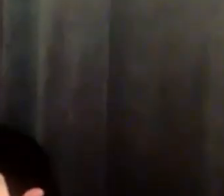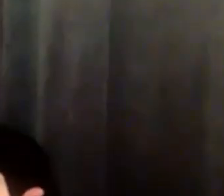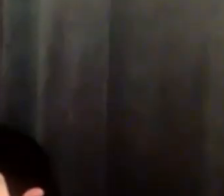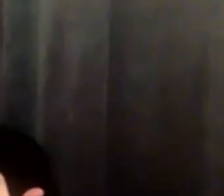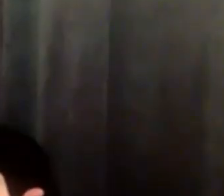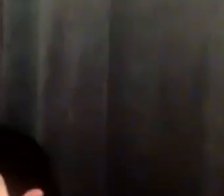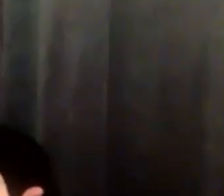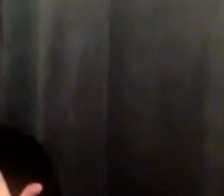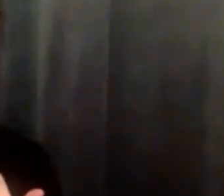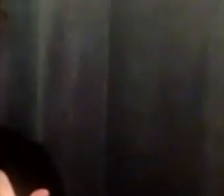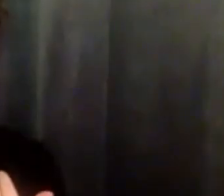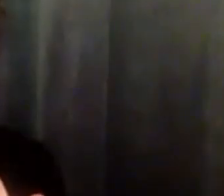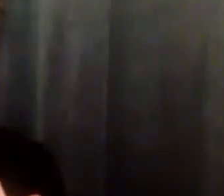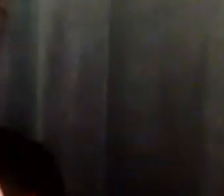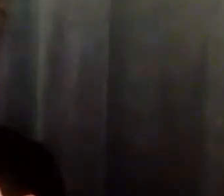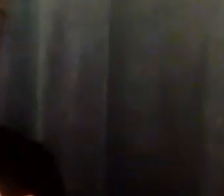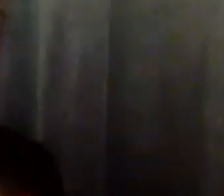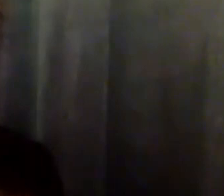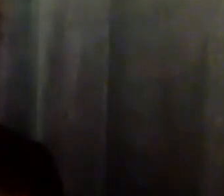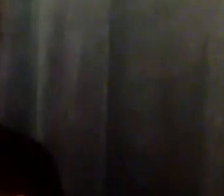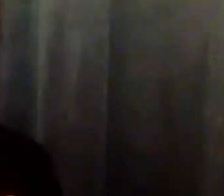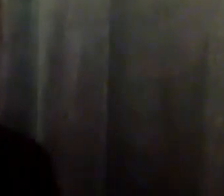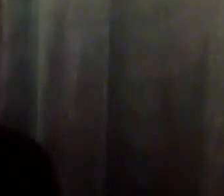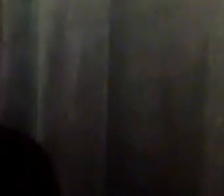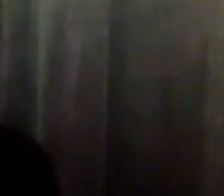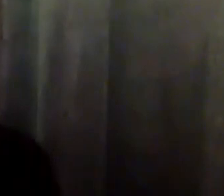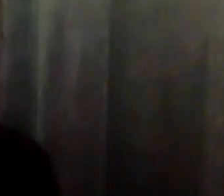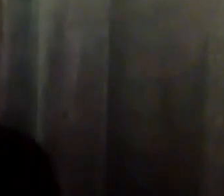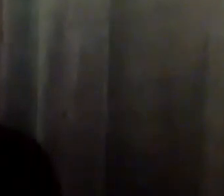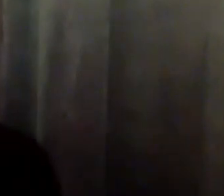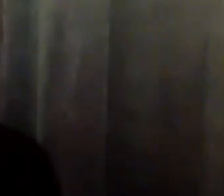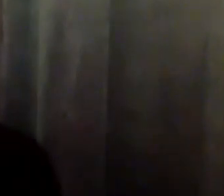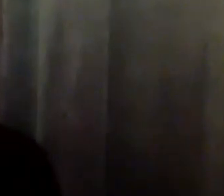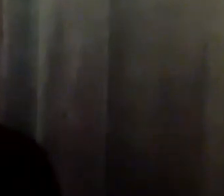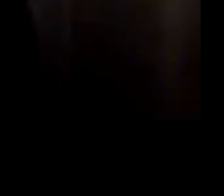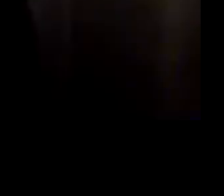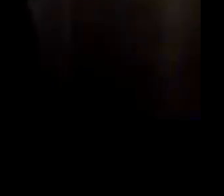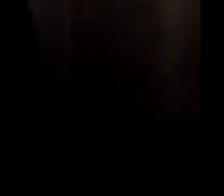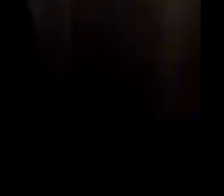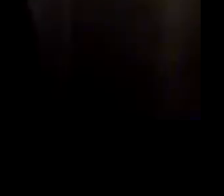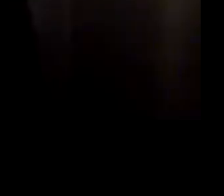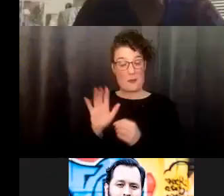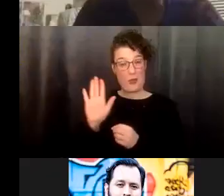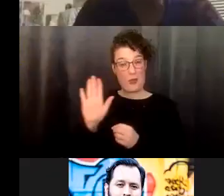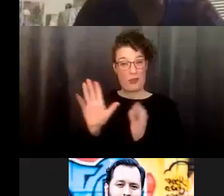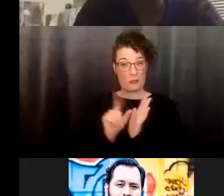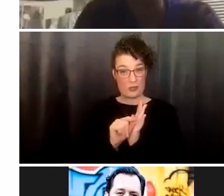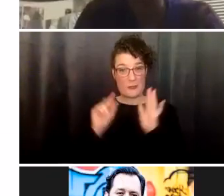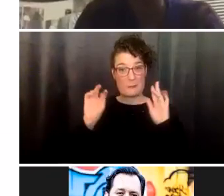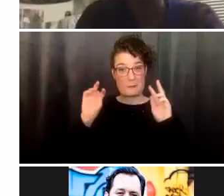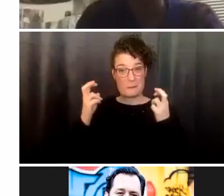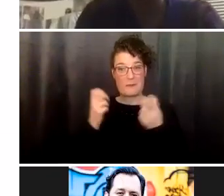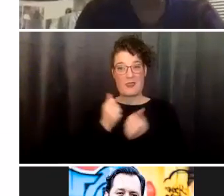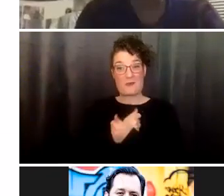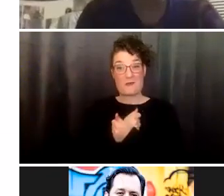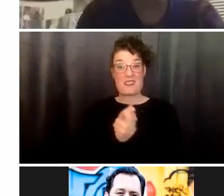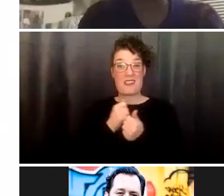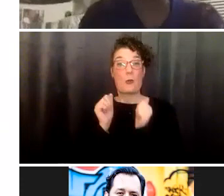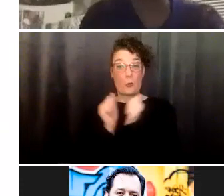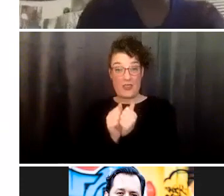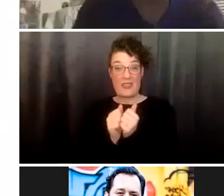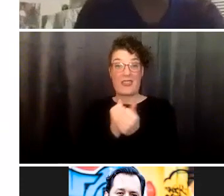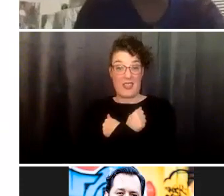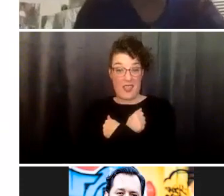I'm going to invite up Rawley Clark, and Rawley is going to talk about her print, With Love, Flowers